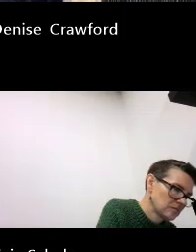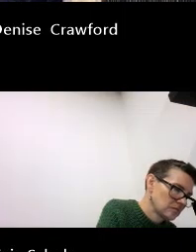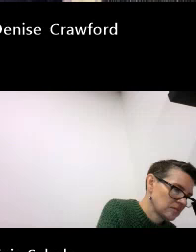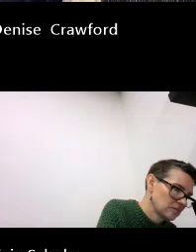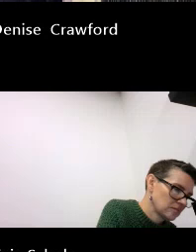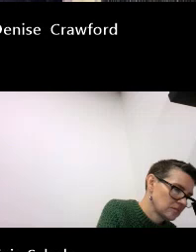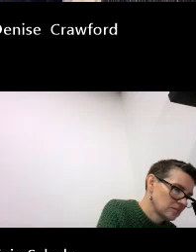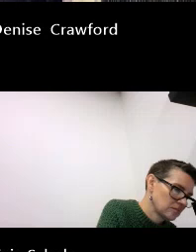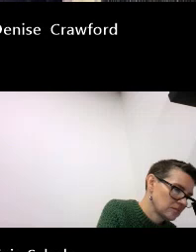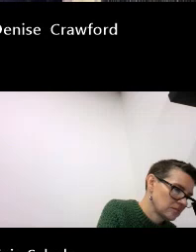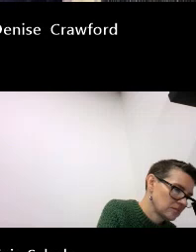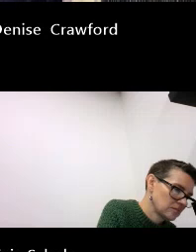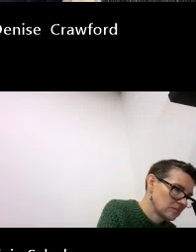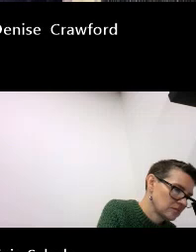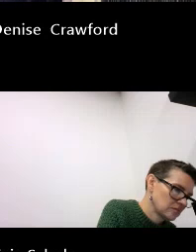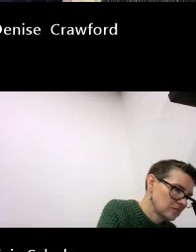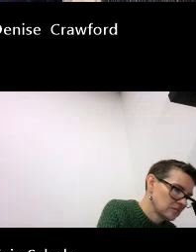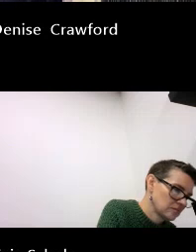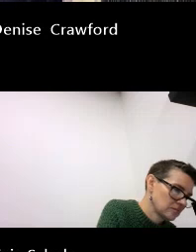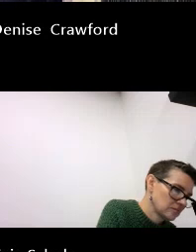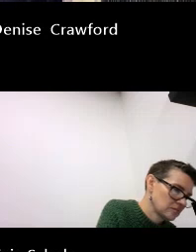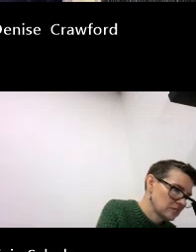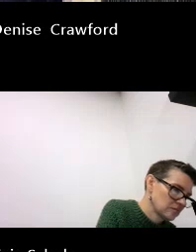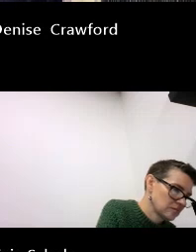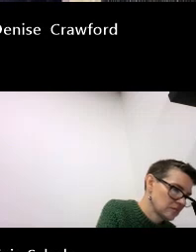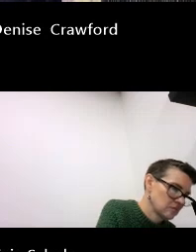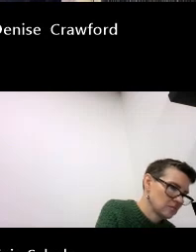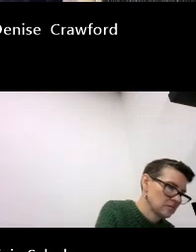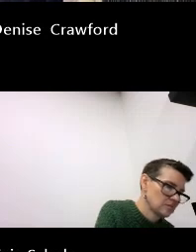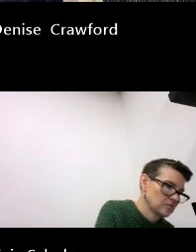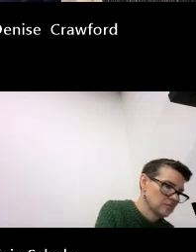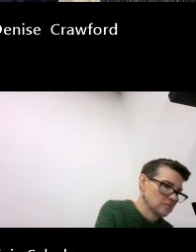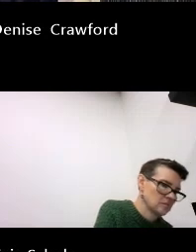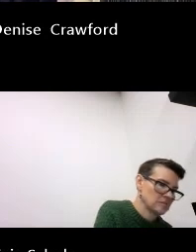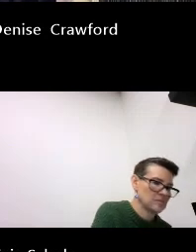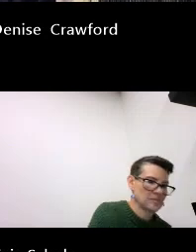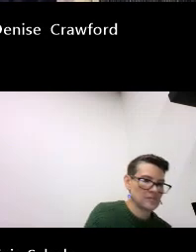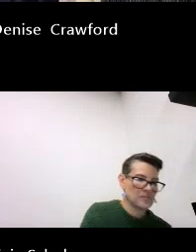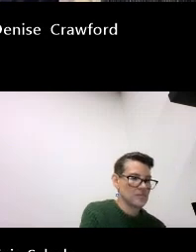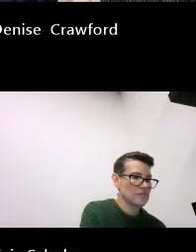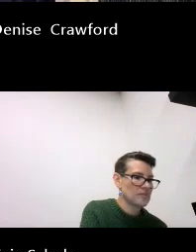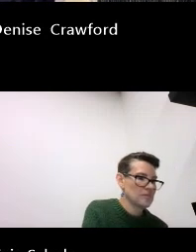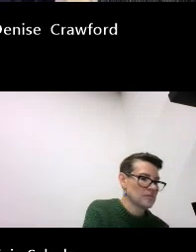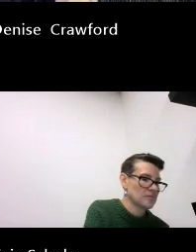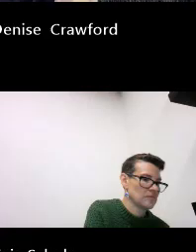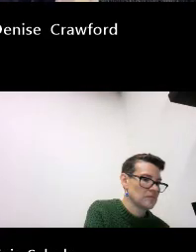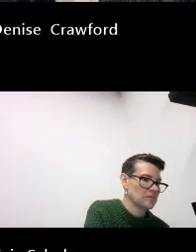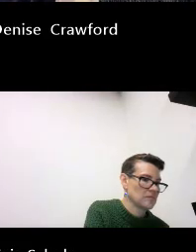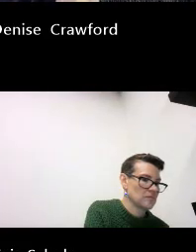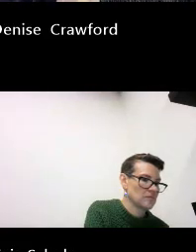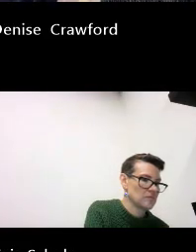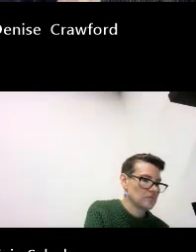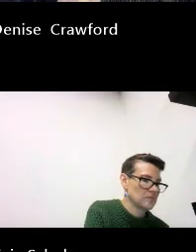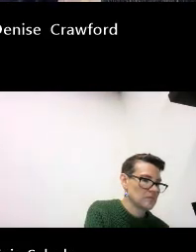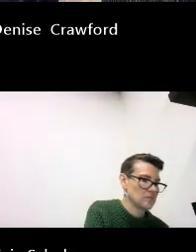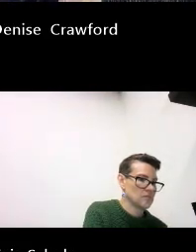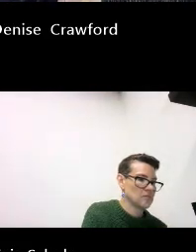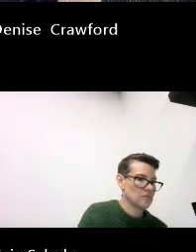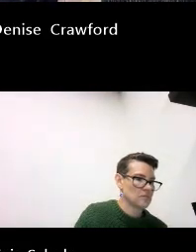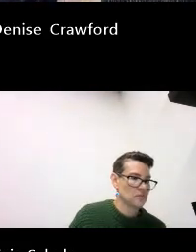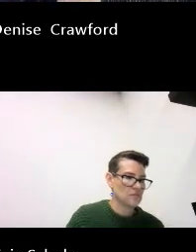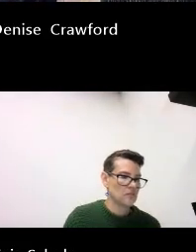Okay. And I'm not going to go through these, but these are all the different assessment tools that are allowed to be billed under the